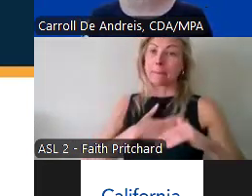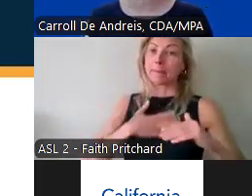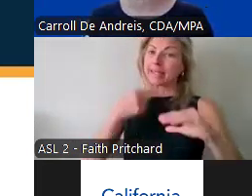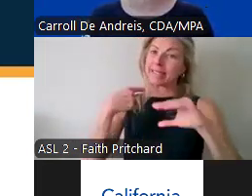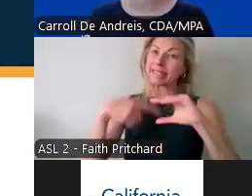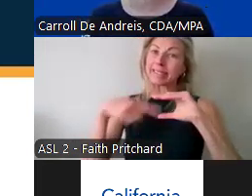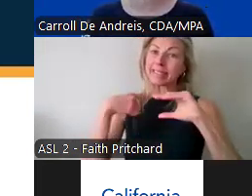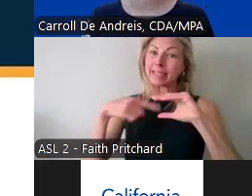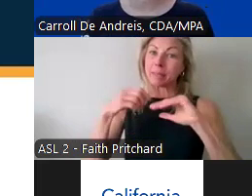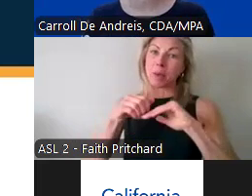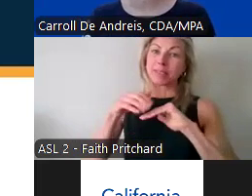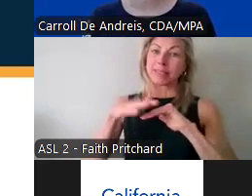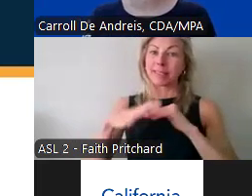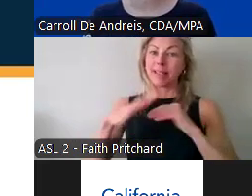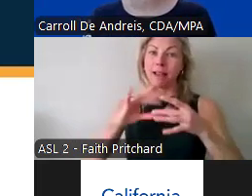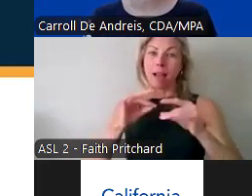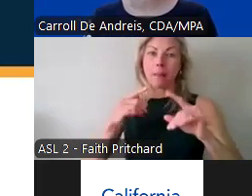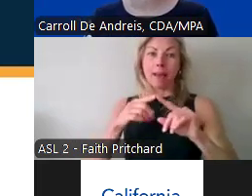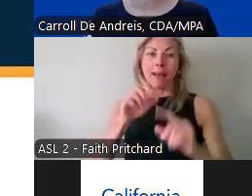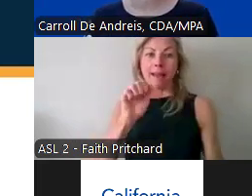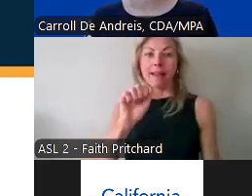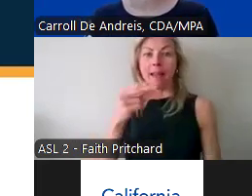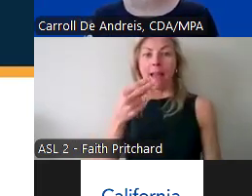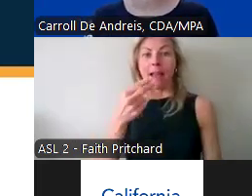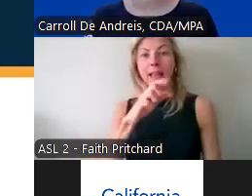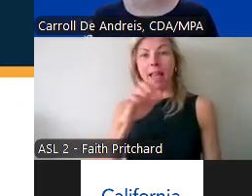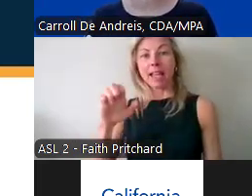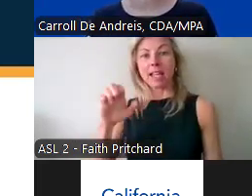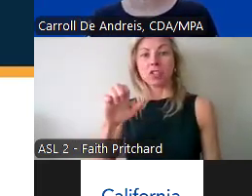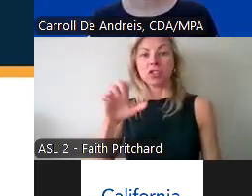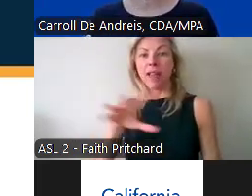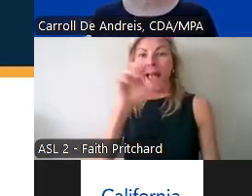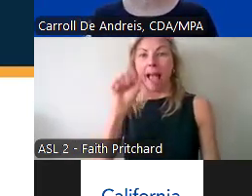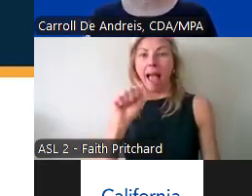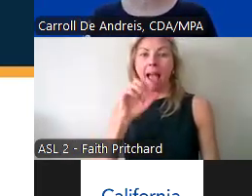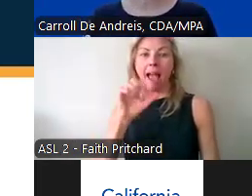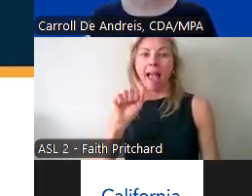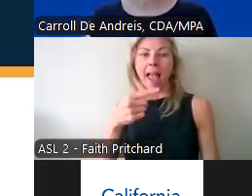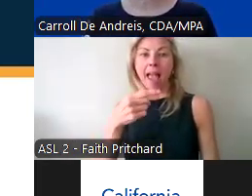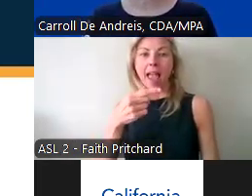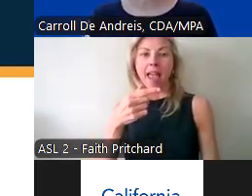comment to us at engage@aging.ca.gov. Engage.